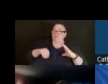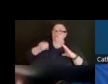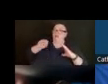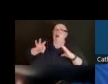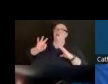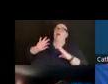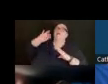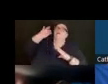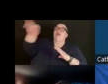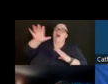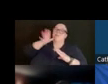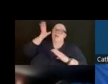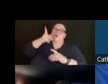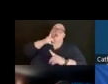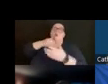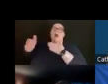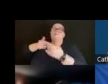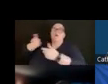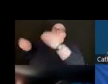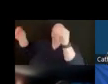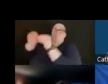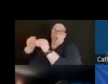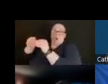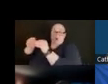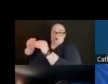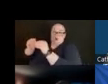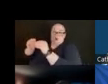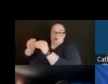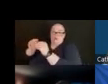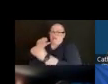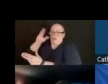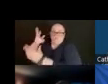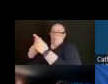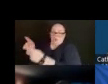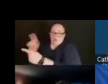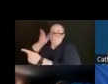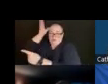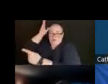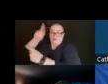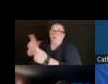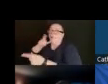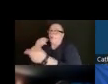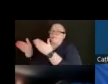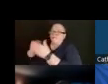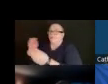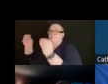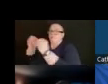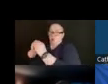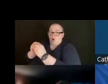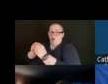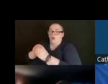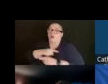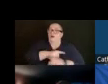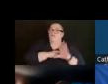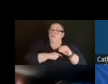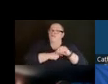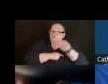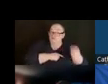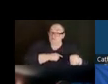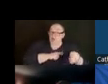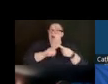that parent's work history. And again, when that parent dies, it can go up to 75% and Johnny can keep that for the rest of his